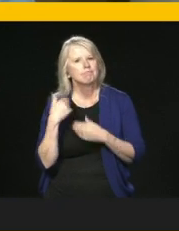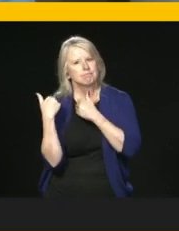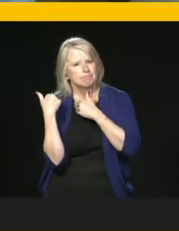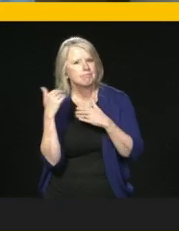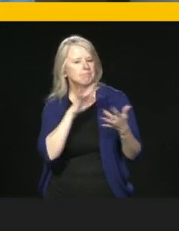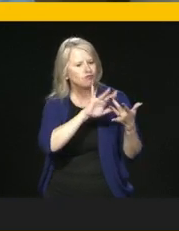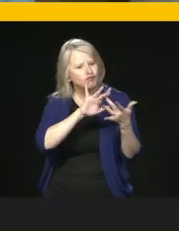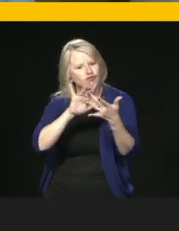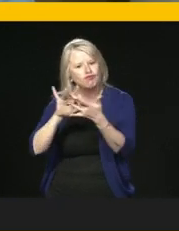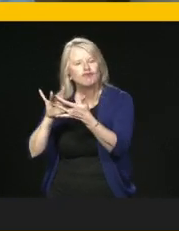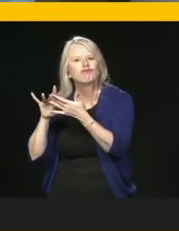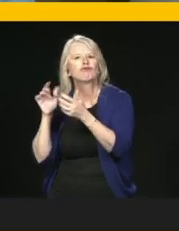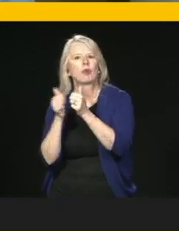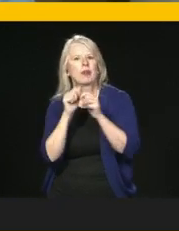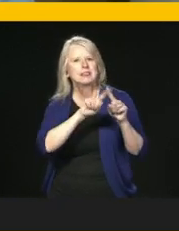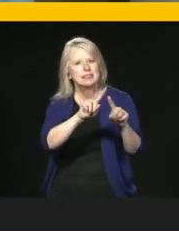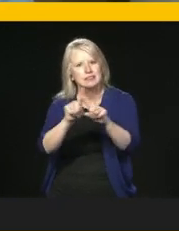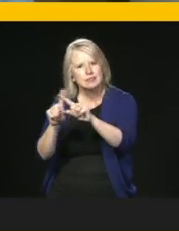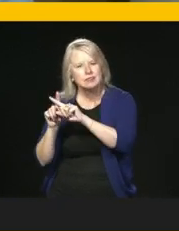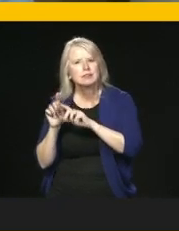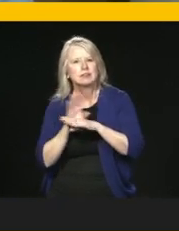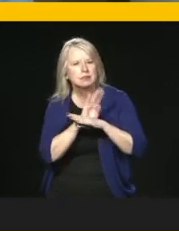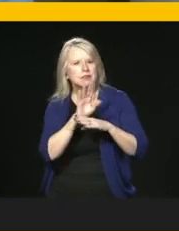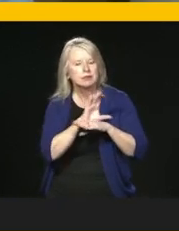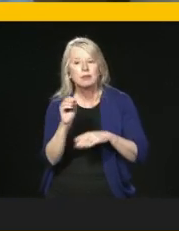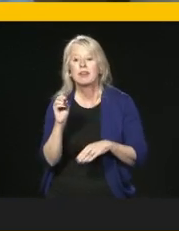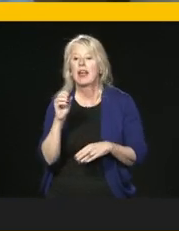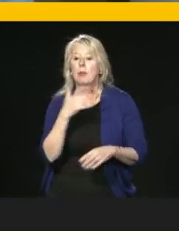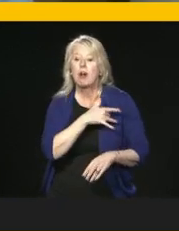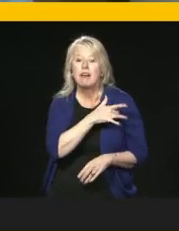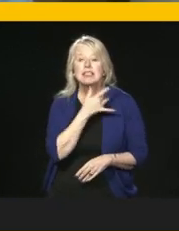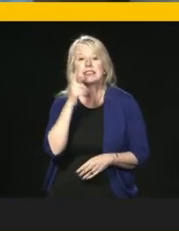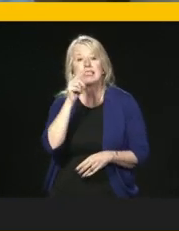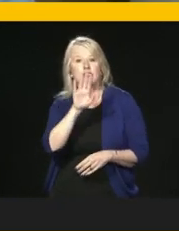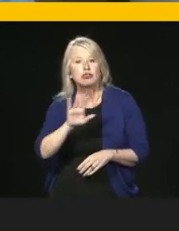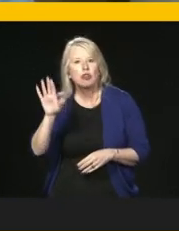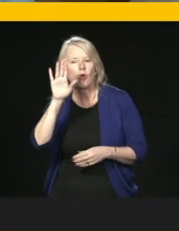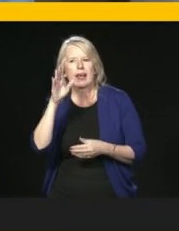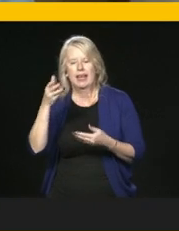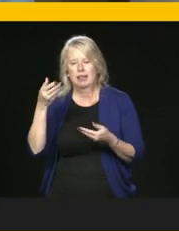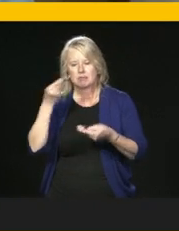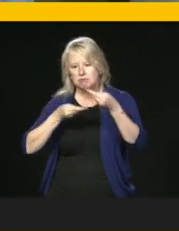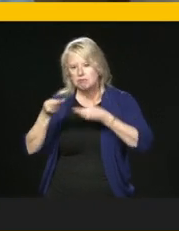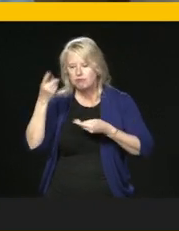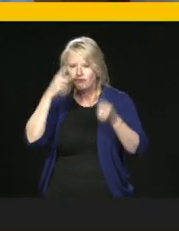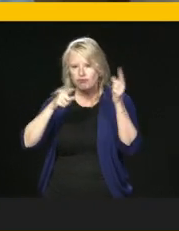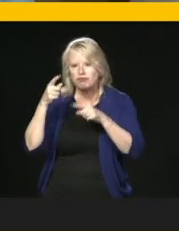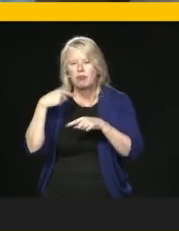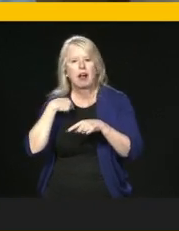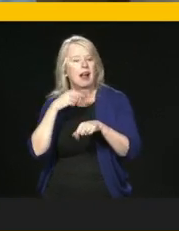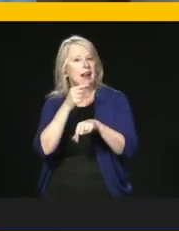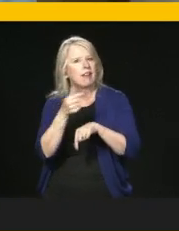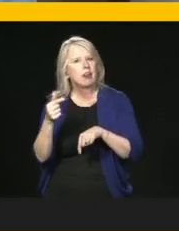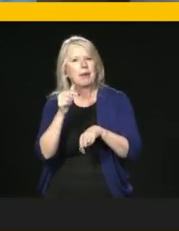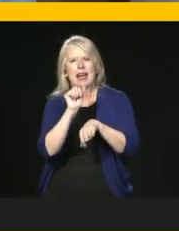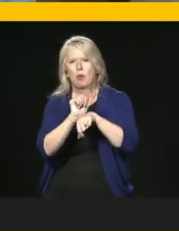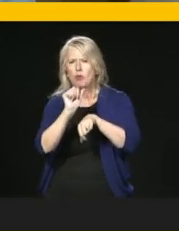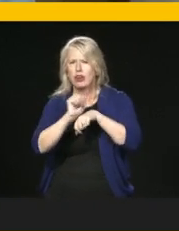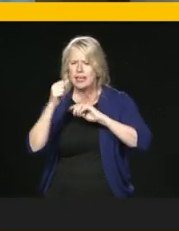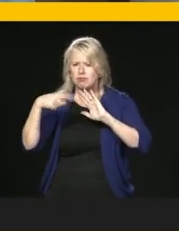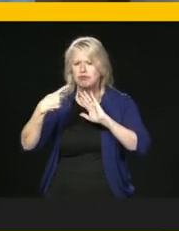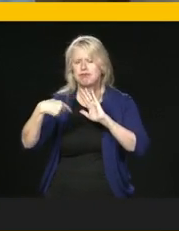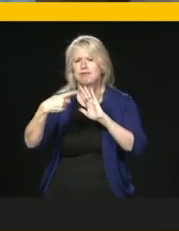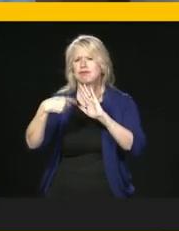provincial and territorial counterparts, and our government is working around the clock to take all the necessary steps to deal with this